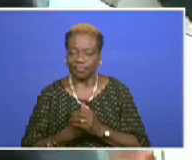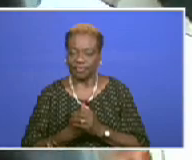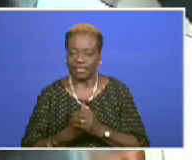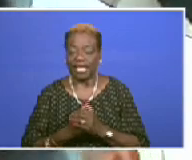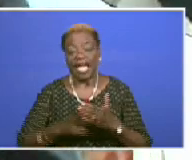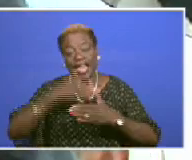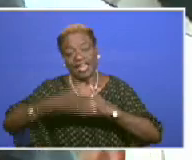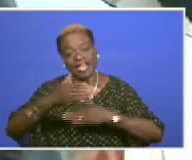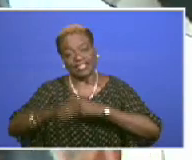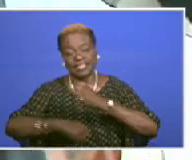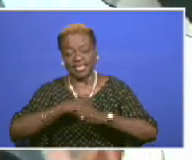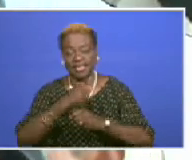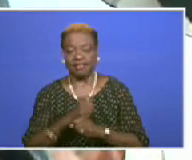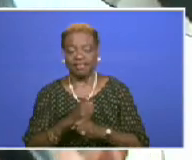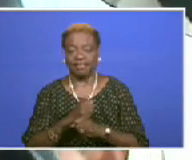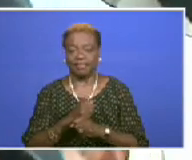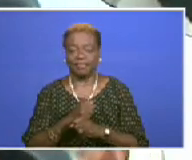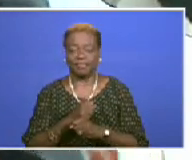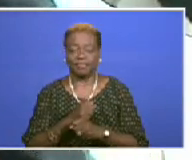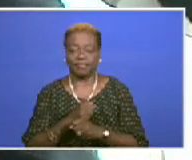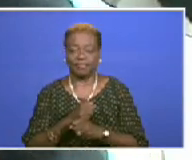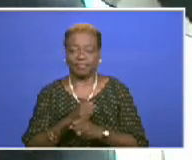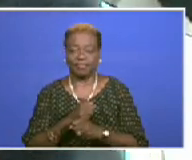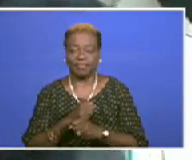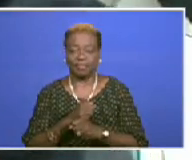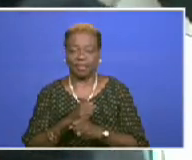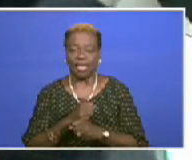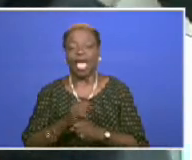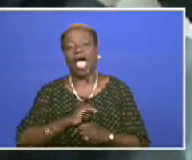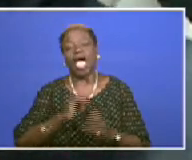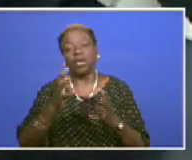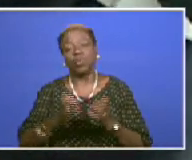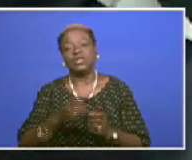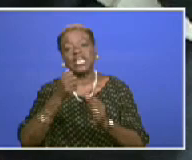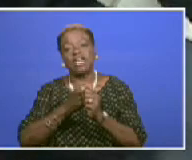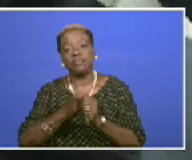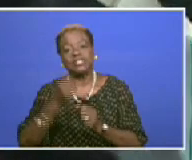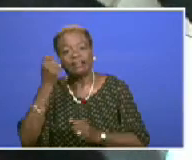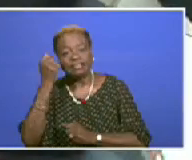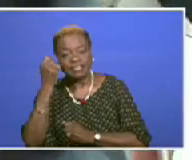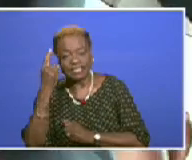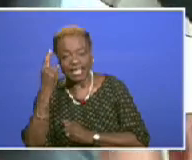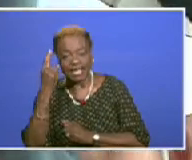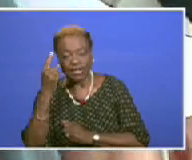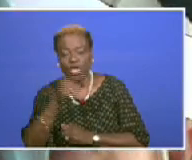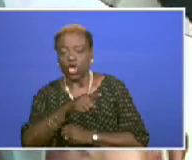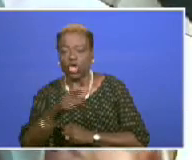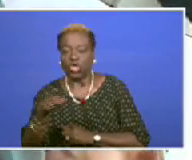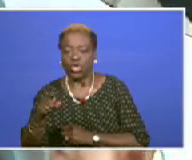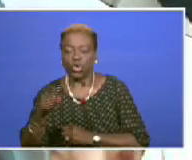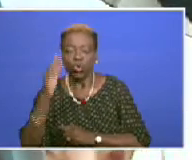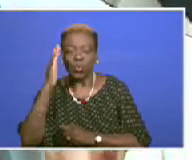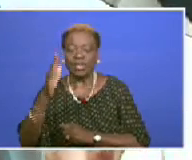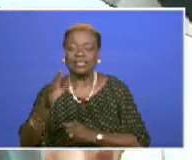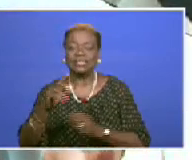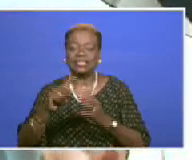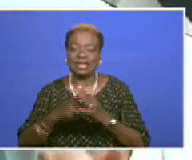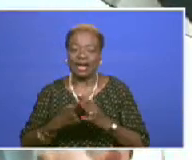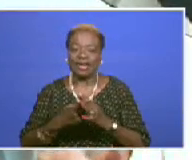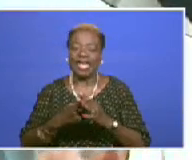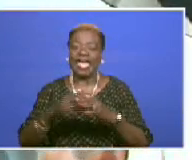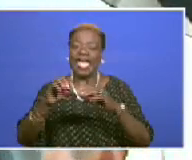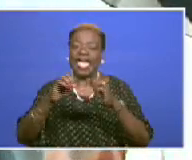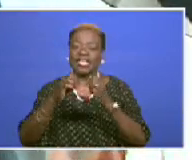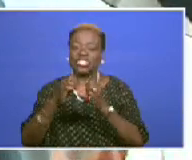And next year, I want everybody to understand me clearly, we will start the engineering studies for